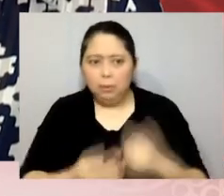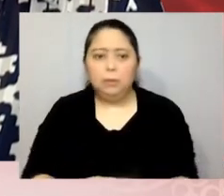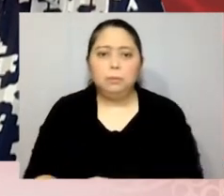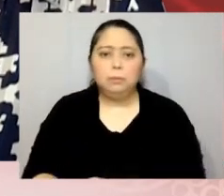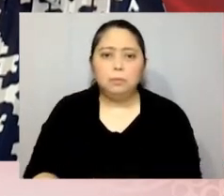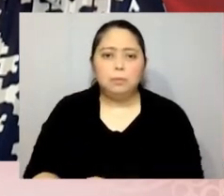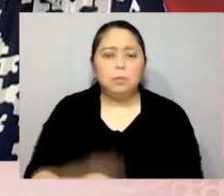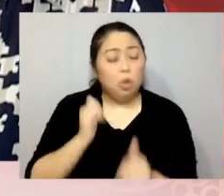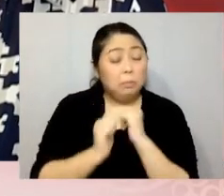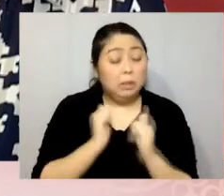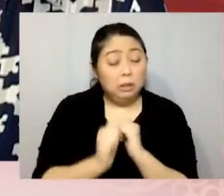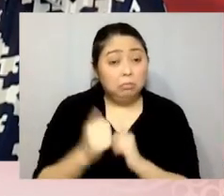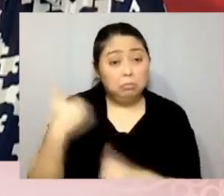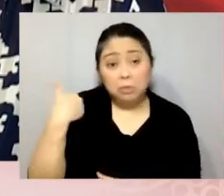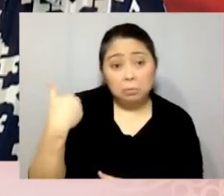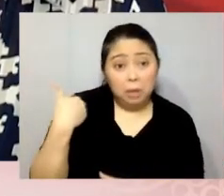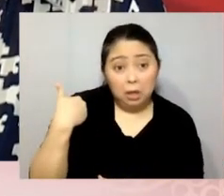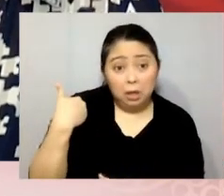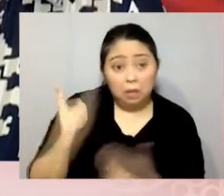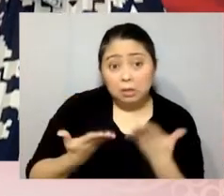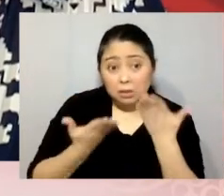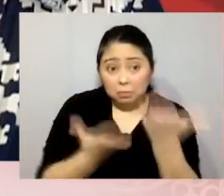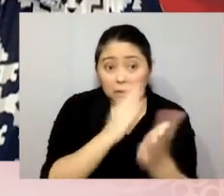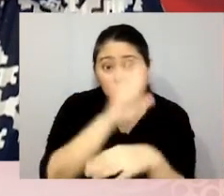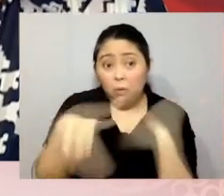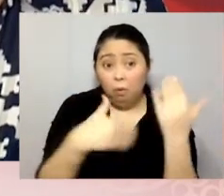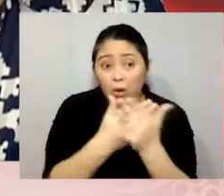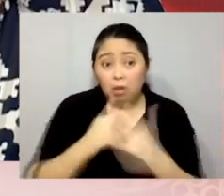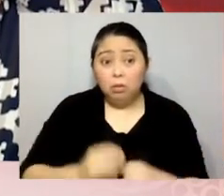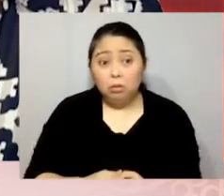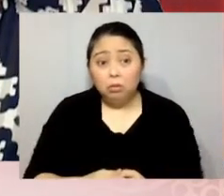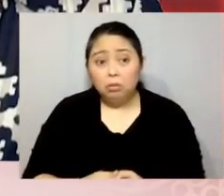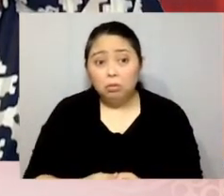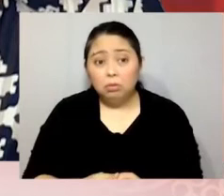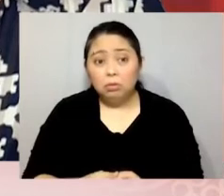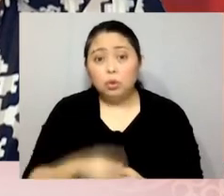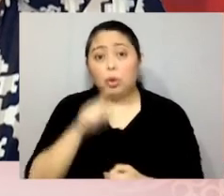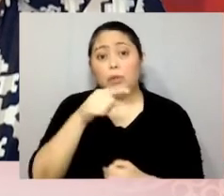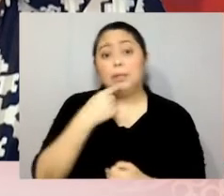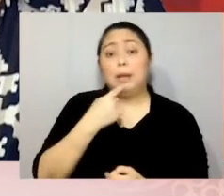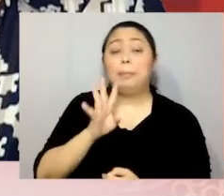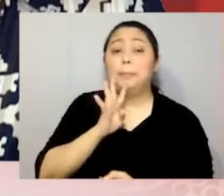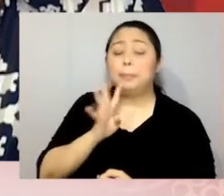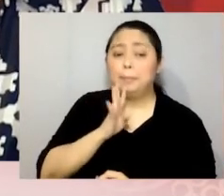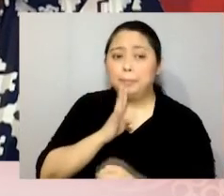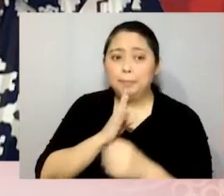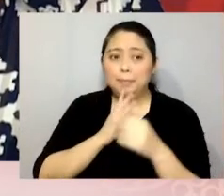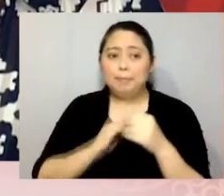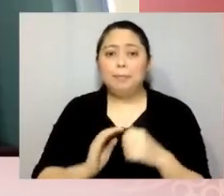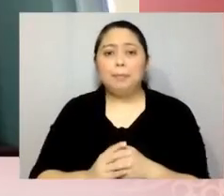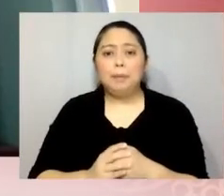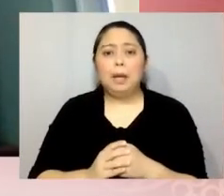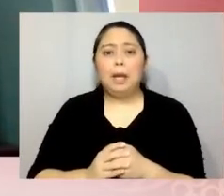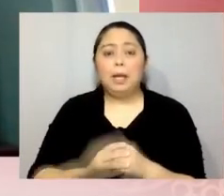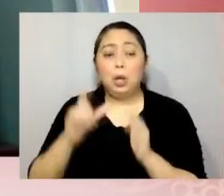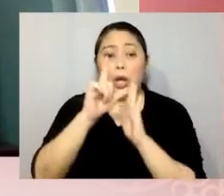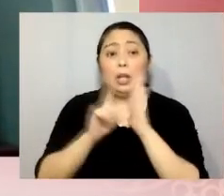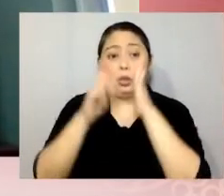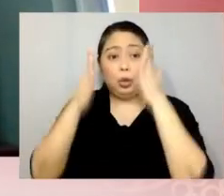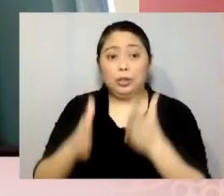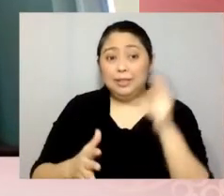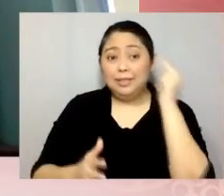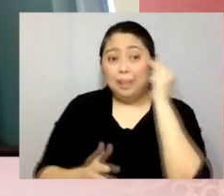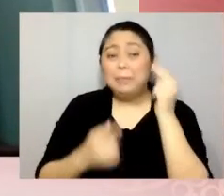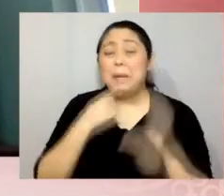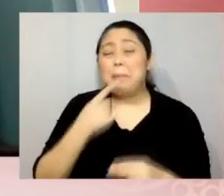submitted? I am not privy, ma'am, but my information is there is still a balance of 10